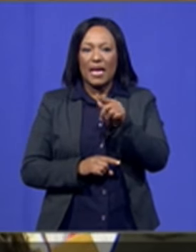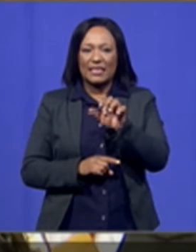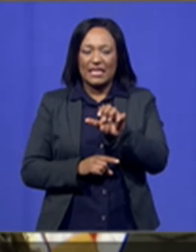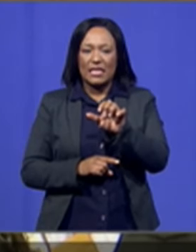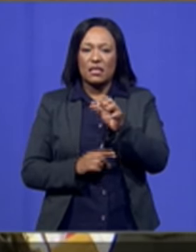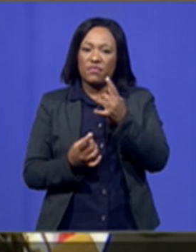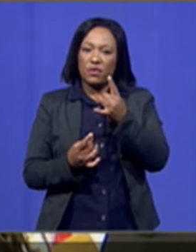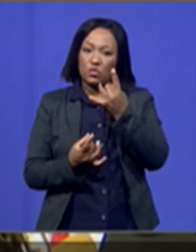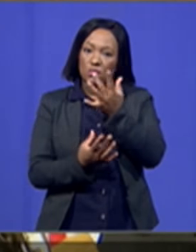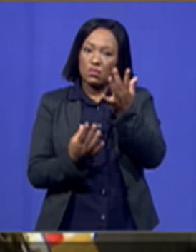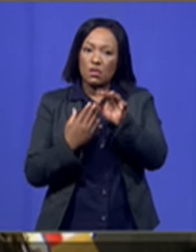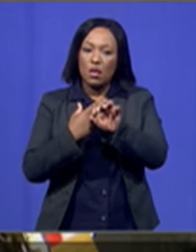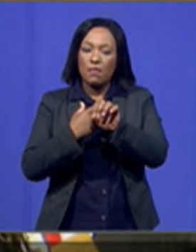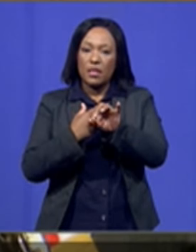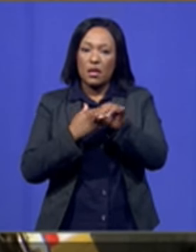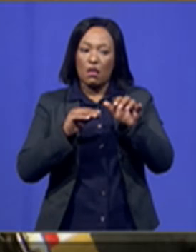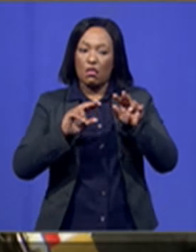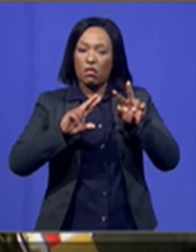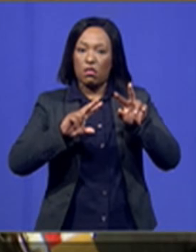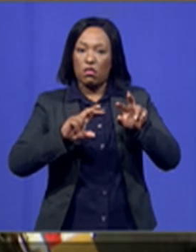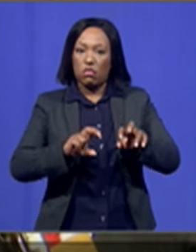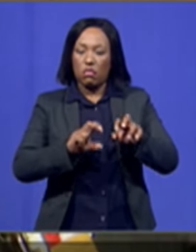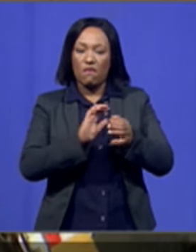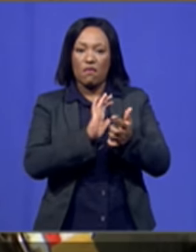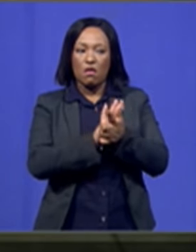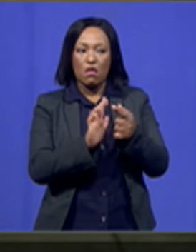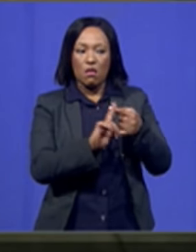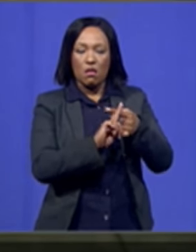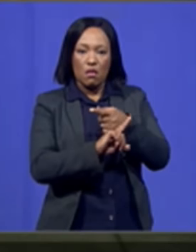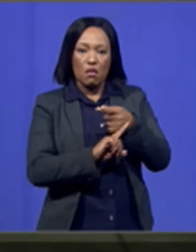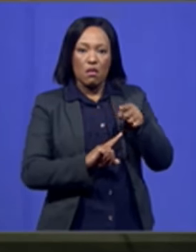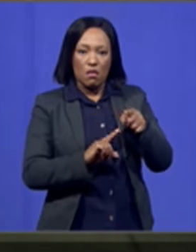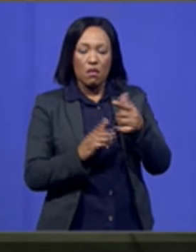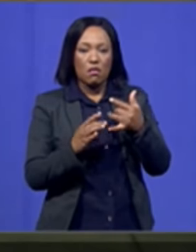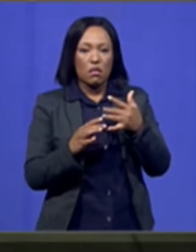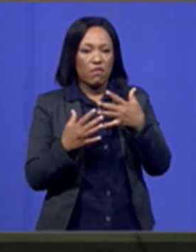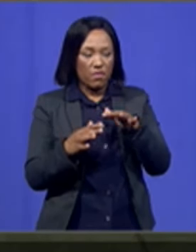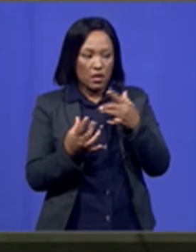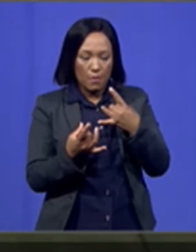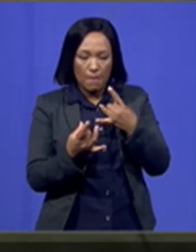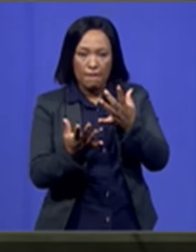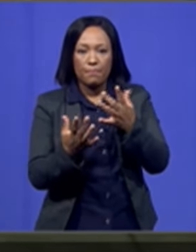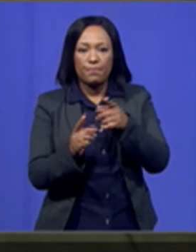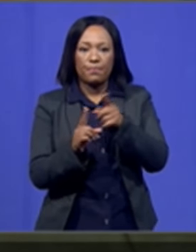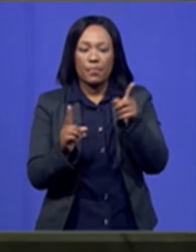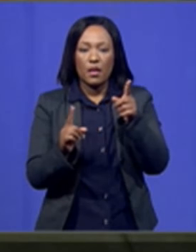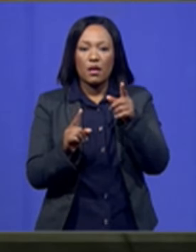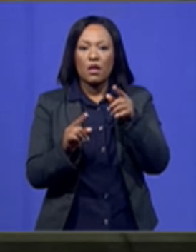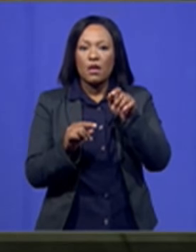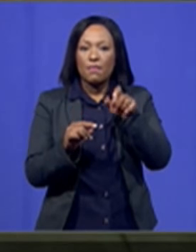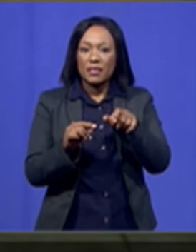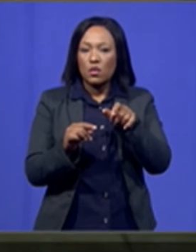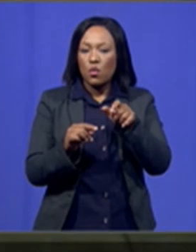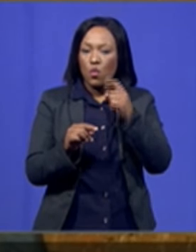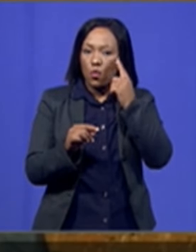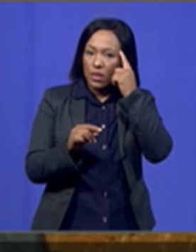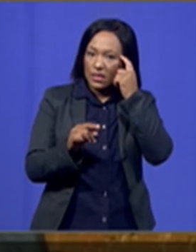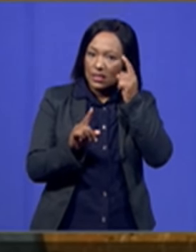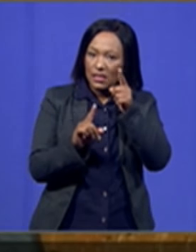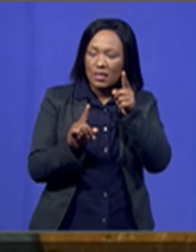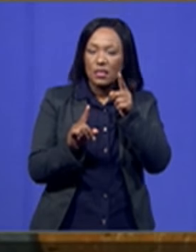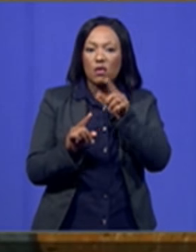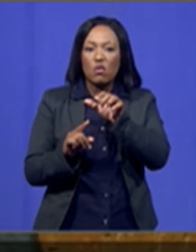hore bafuputsi ba ditlolo tsa molao tse hlophisitsweng ba se ba fumane lesedi pakeng tsa babelellwa polaong ya Swart le diqoso